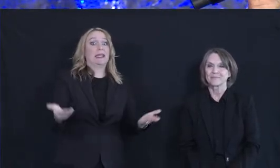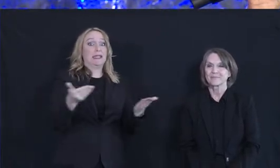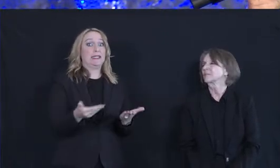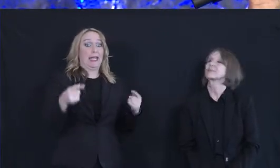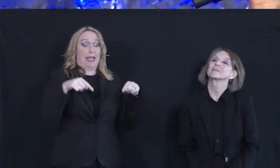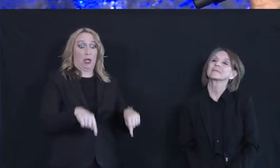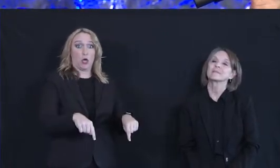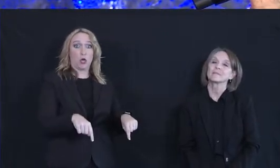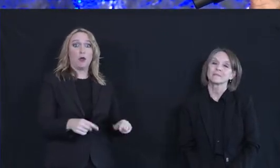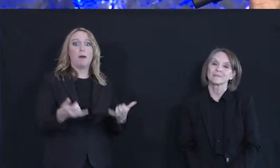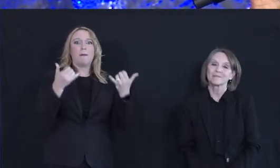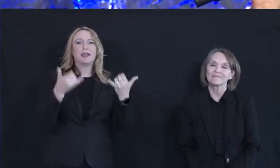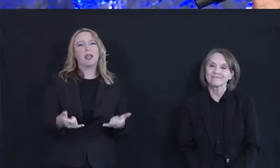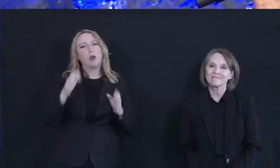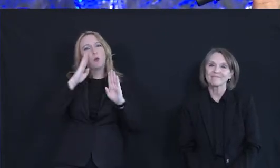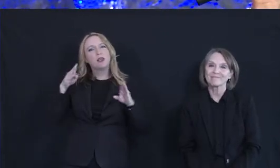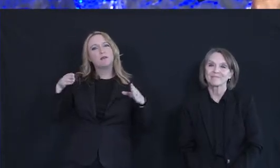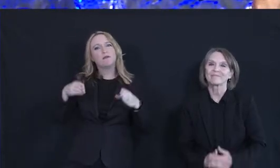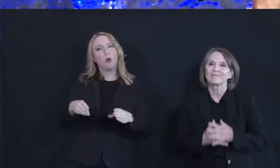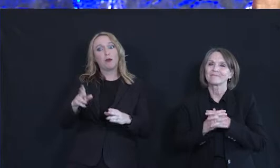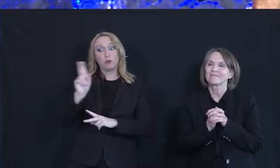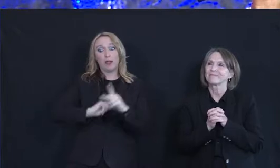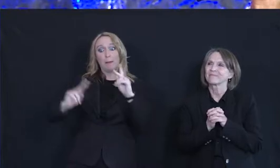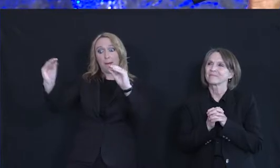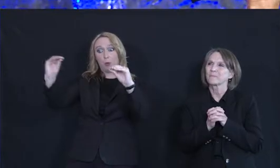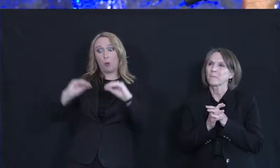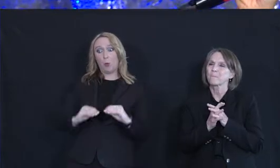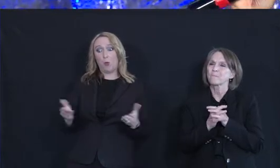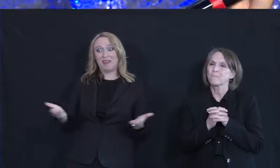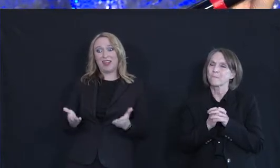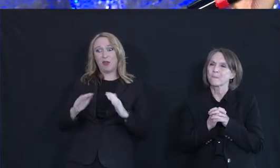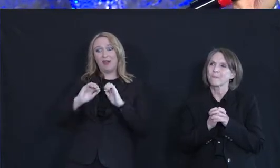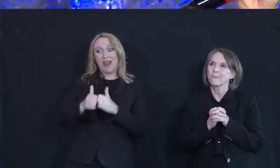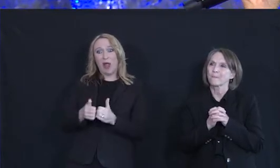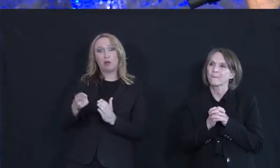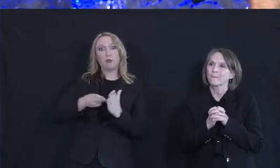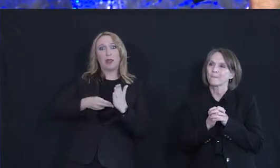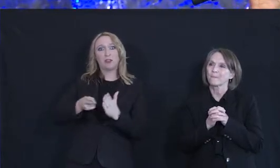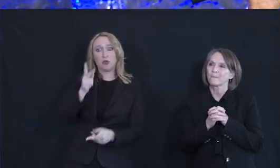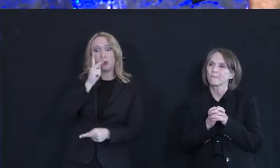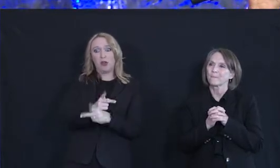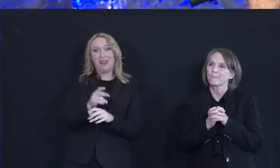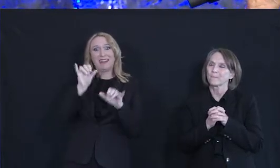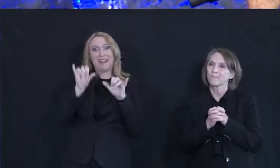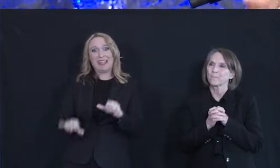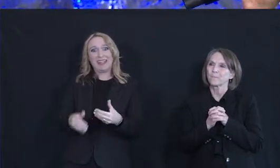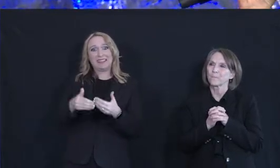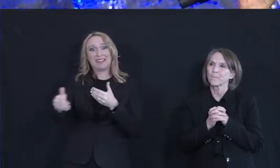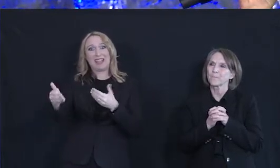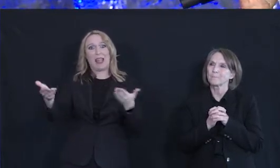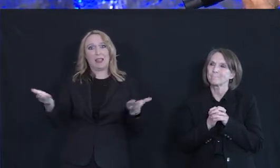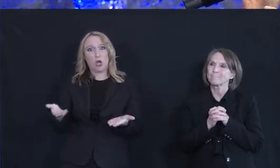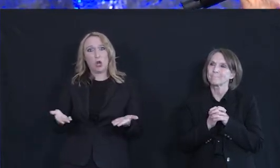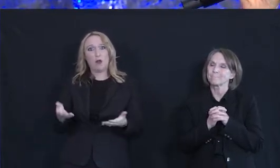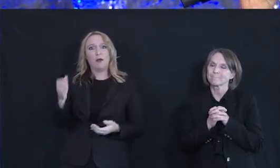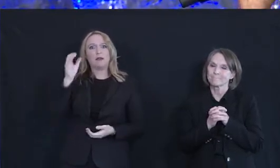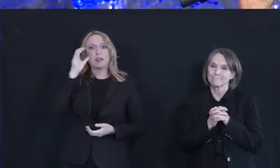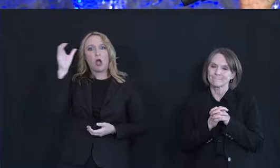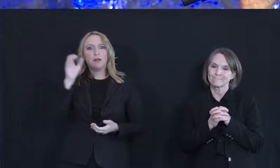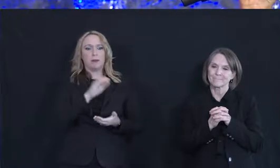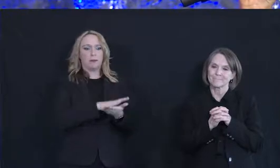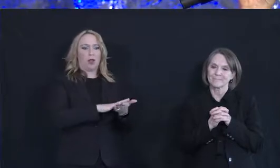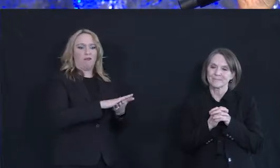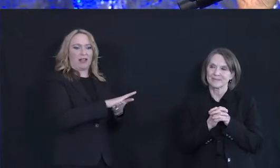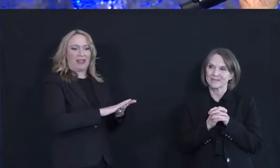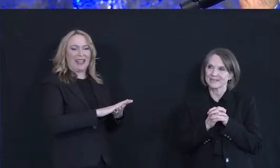right now needs to be focused on how to keep them here and as a city government our role around city services is this concept of clean and safe